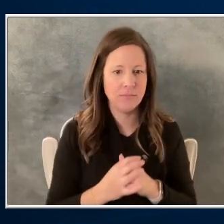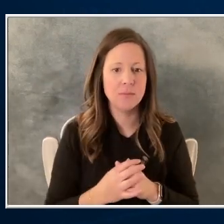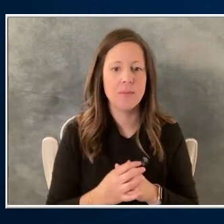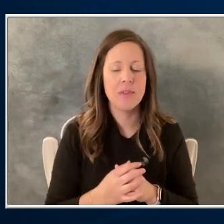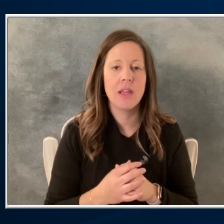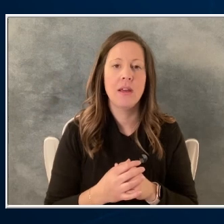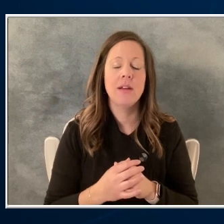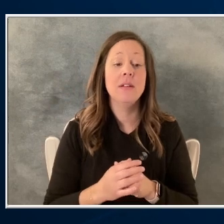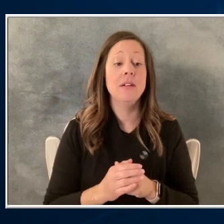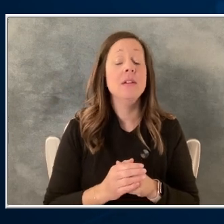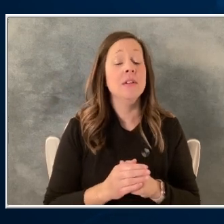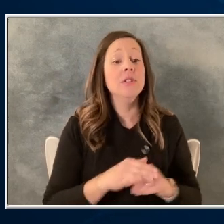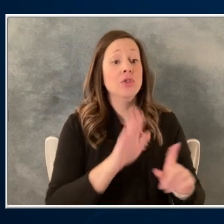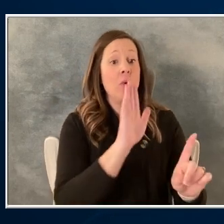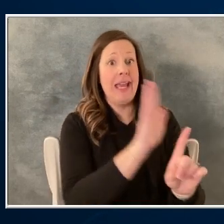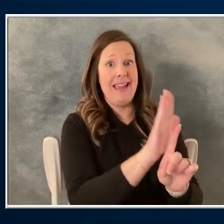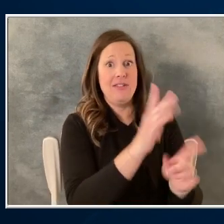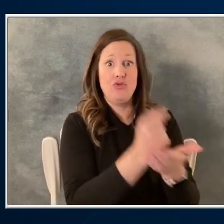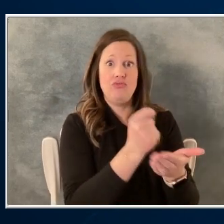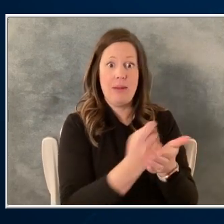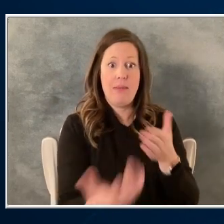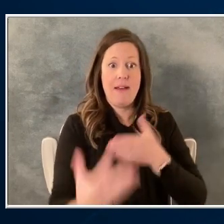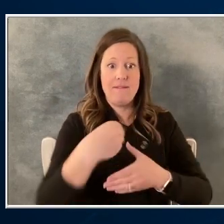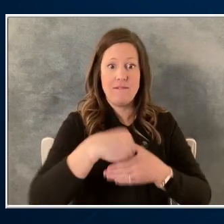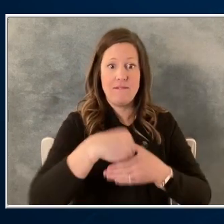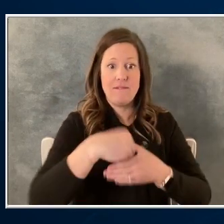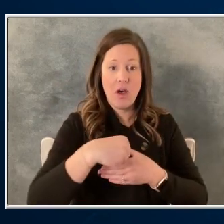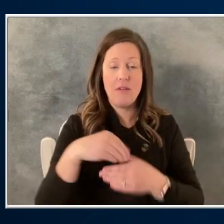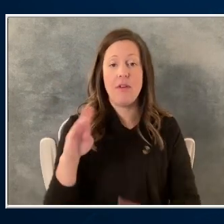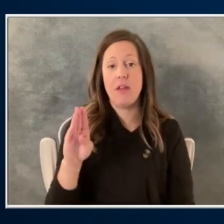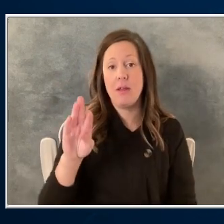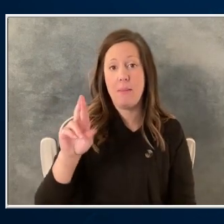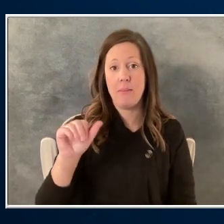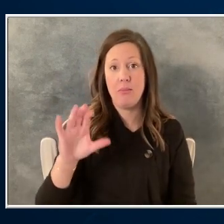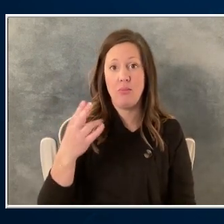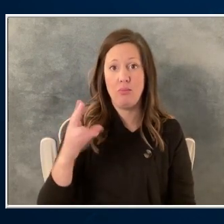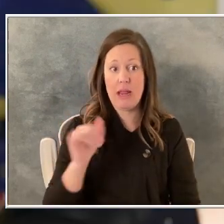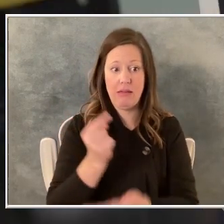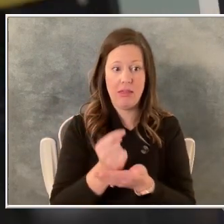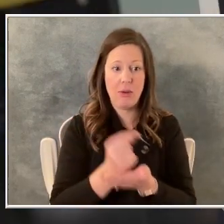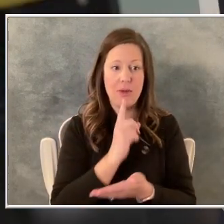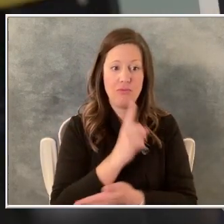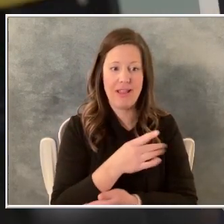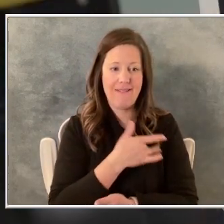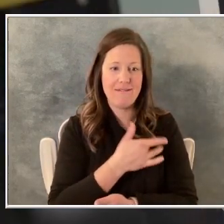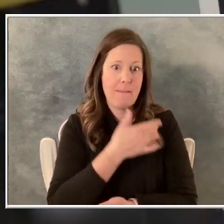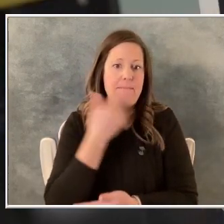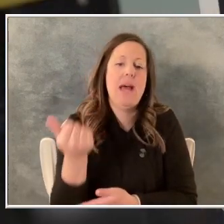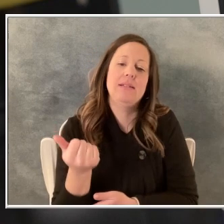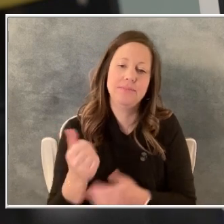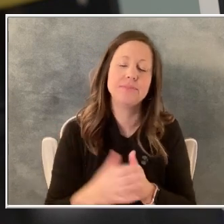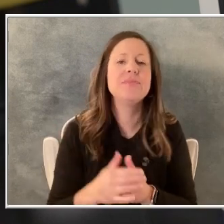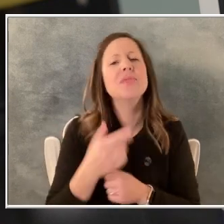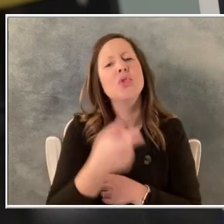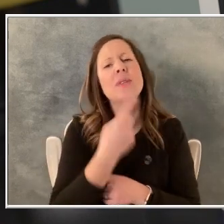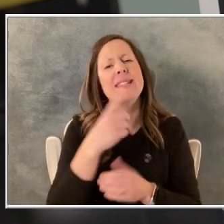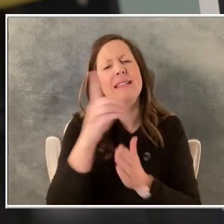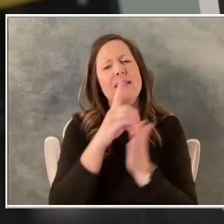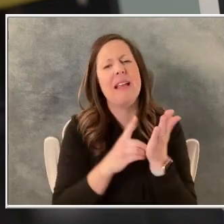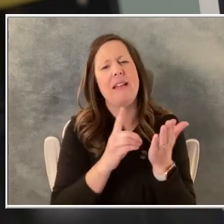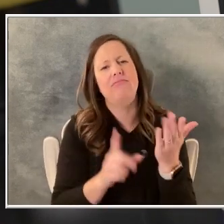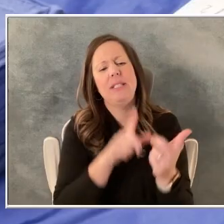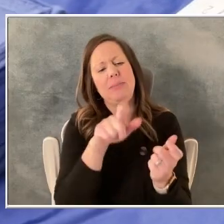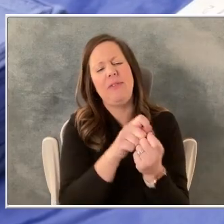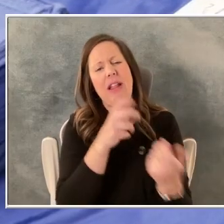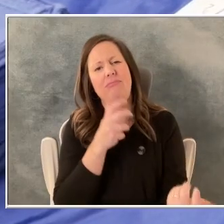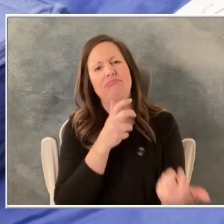did involve brachytherapy. We thought that was the best way for us to get rid of the cancer that's inside the prostate. When you say you designed it specifically for Tyson, explain a